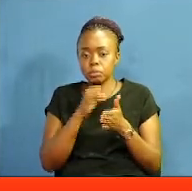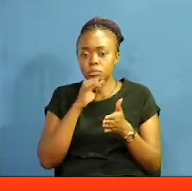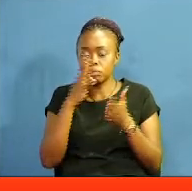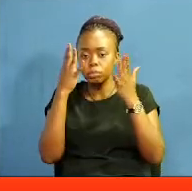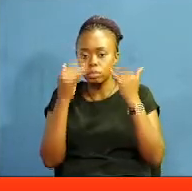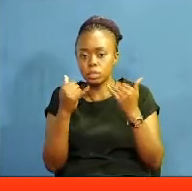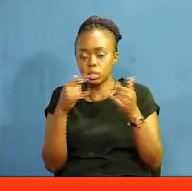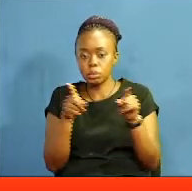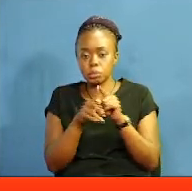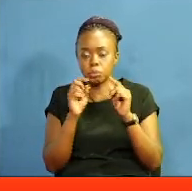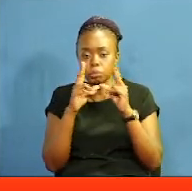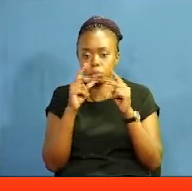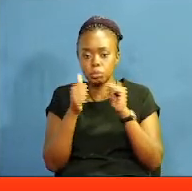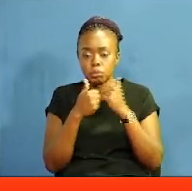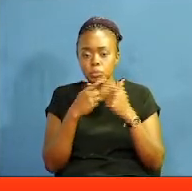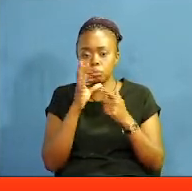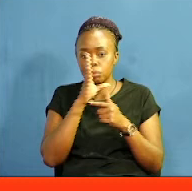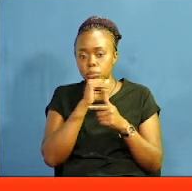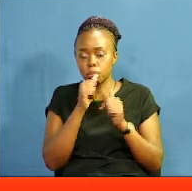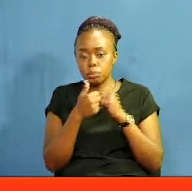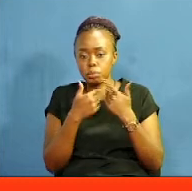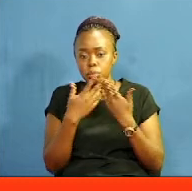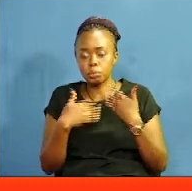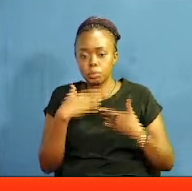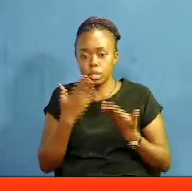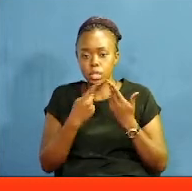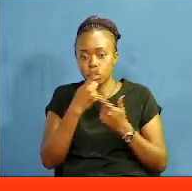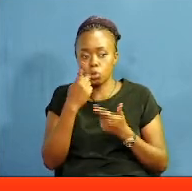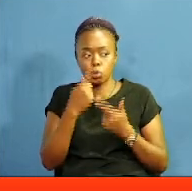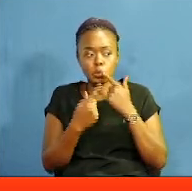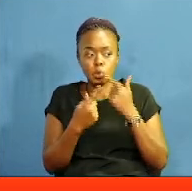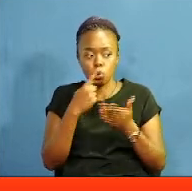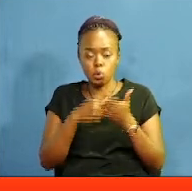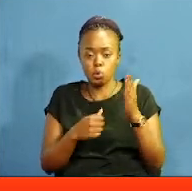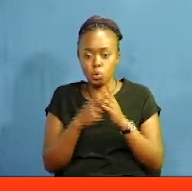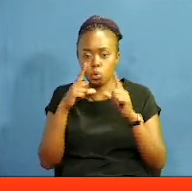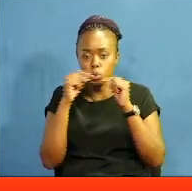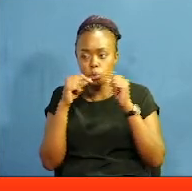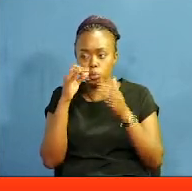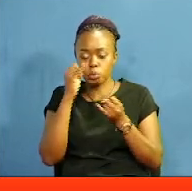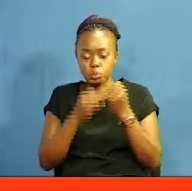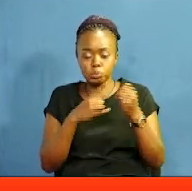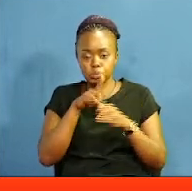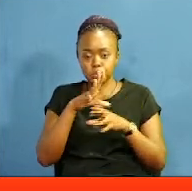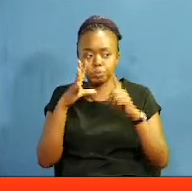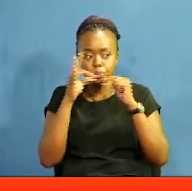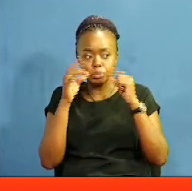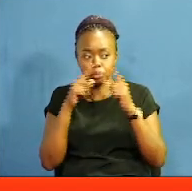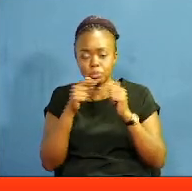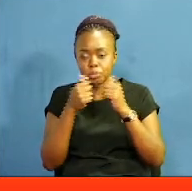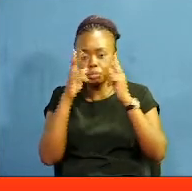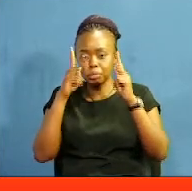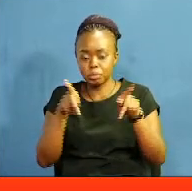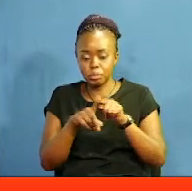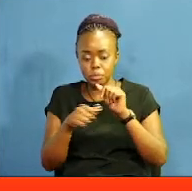Now, Wakili, as we wind up the discussion on the camera, may you maybe just, what the message, on your final remarks, what could be your message to the youth